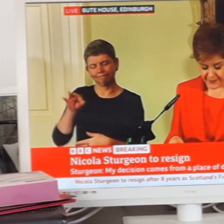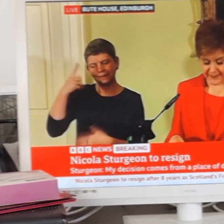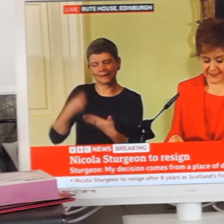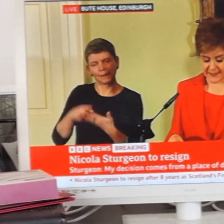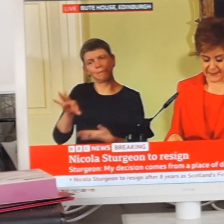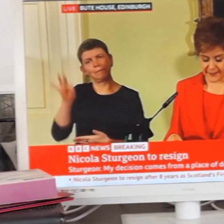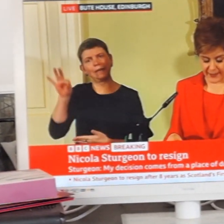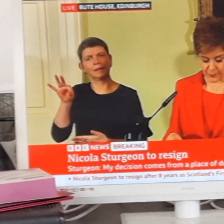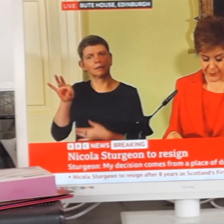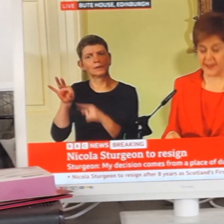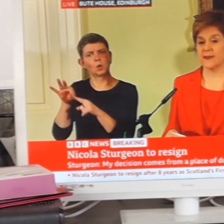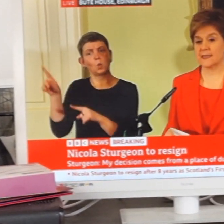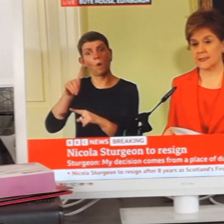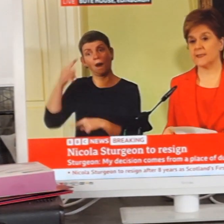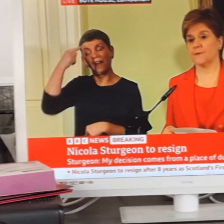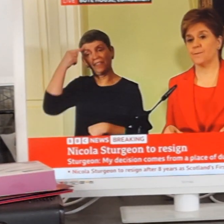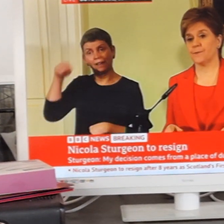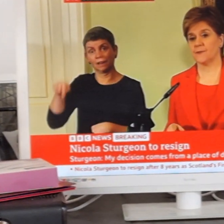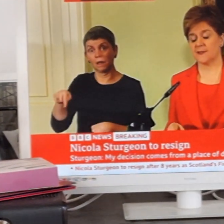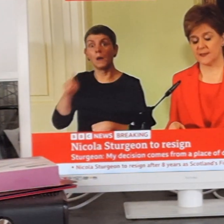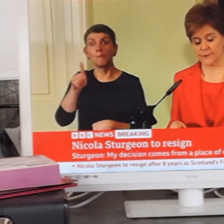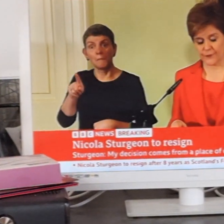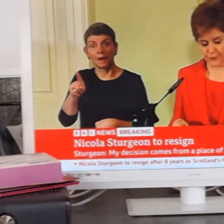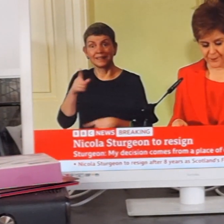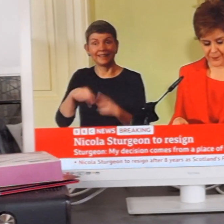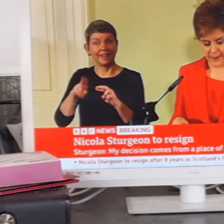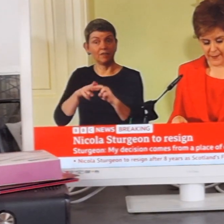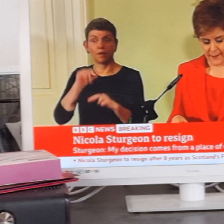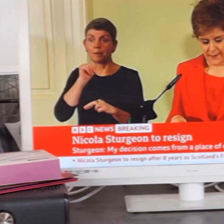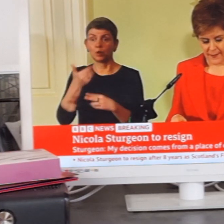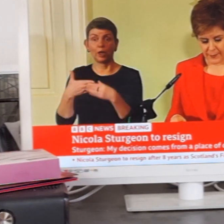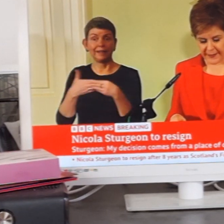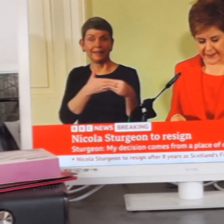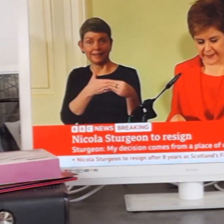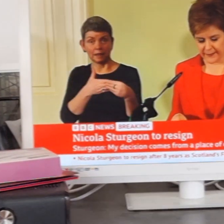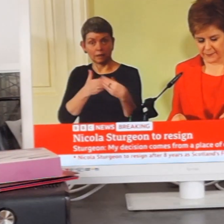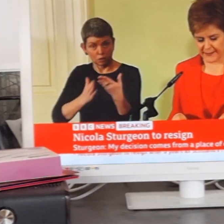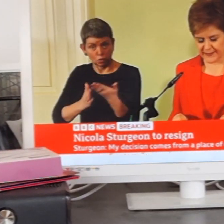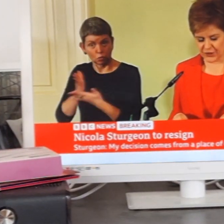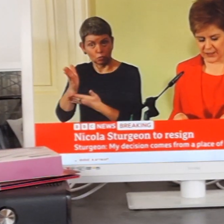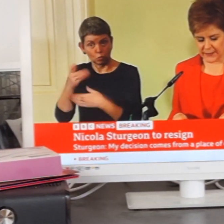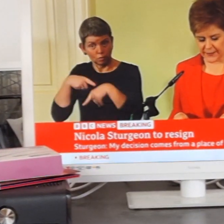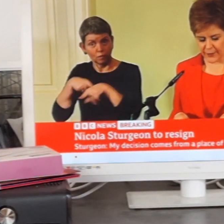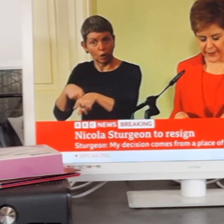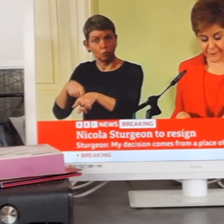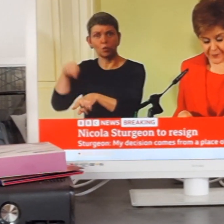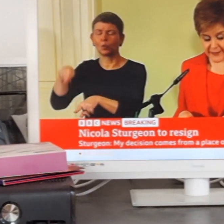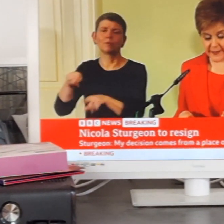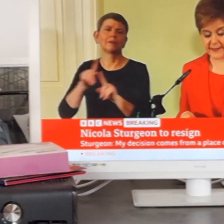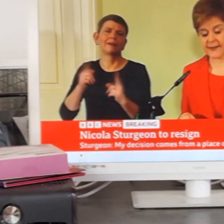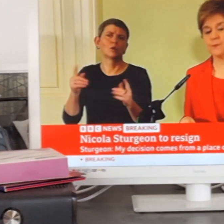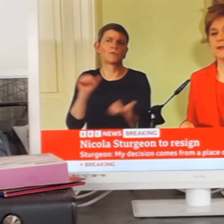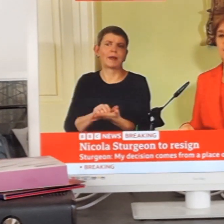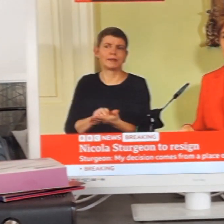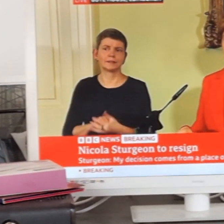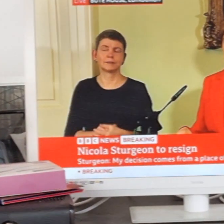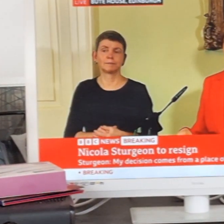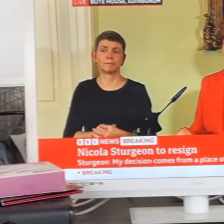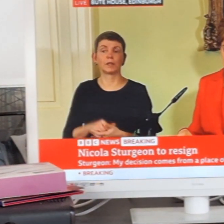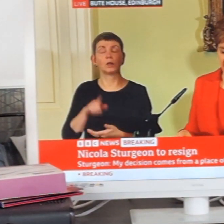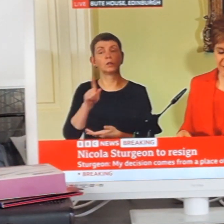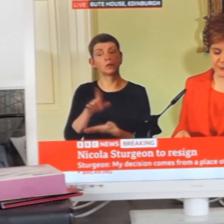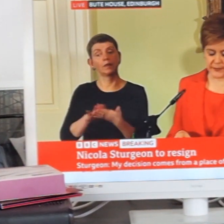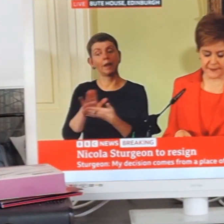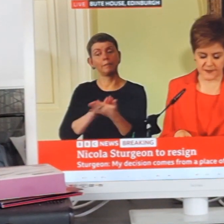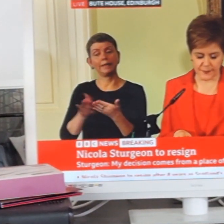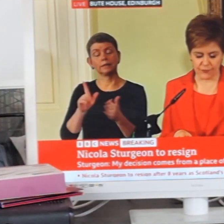being convinced that I would be there as a leader to see it through. By making my decision clear now, I free the SNP to choose